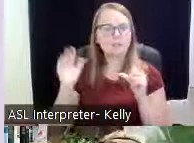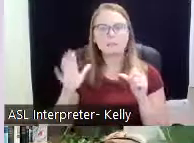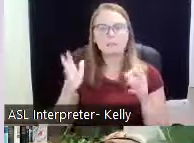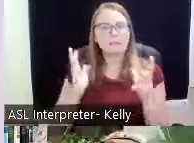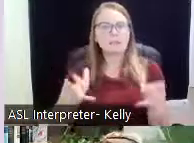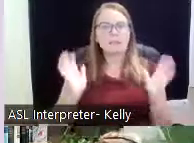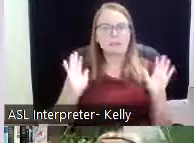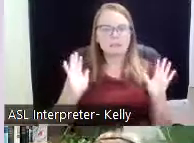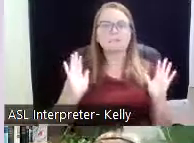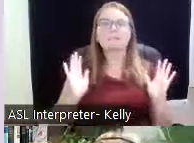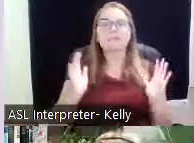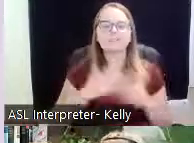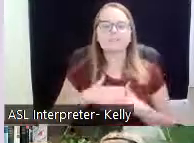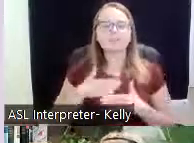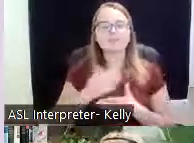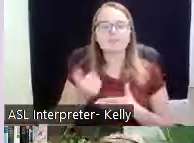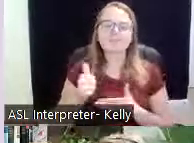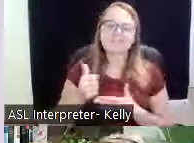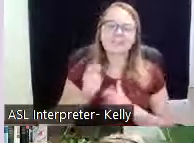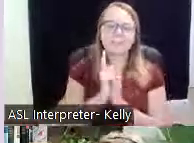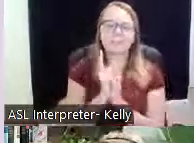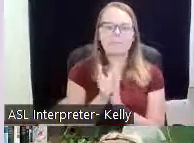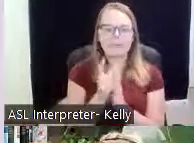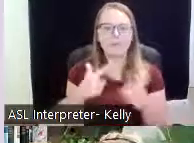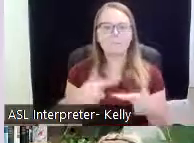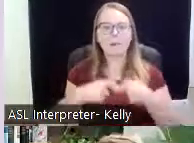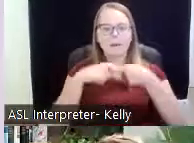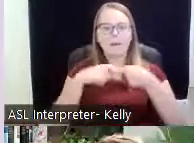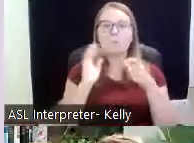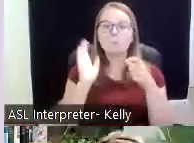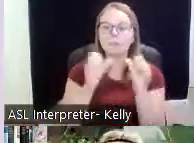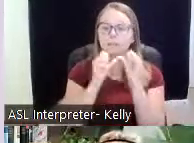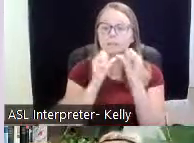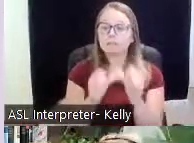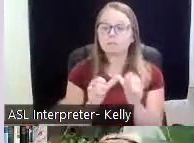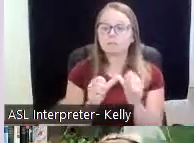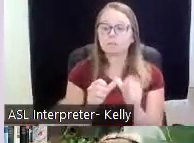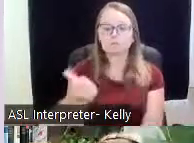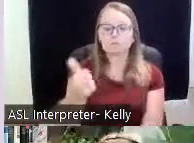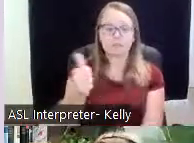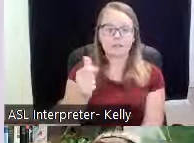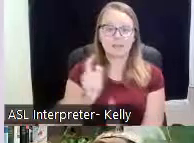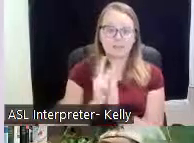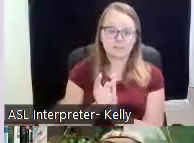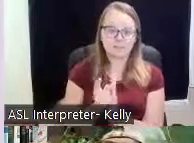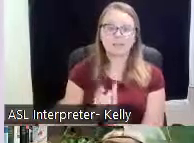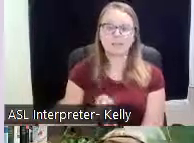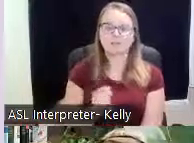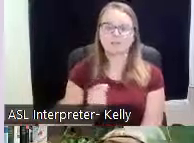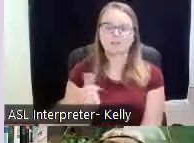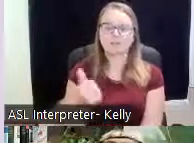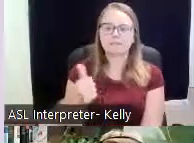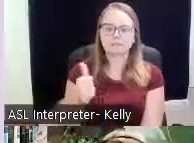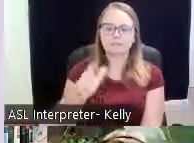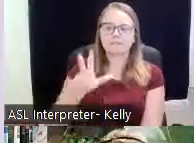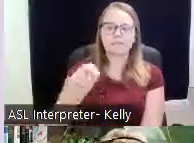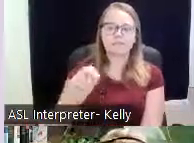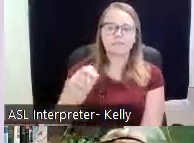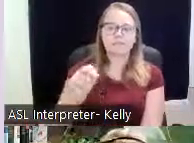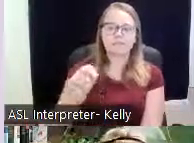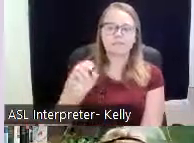but you can go ahead and enjoy this 10-minute pause, and we will resume in 10 minutes at 10:30 p.m. Eastern time.